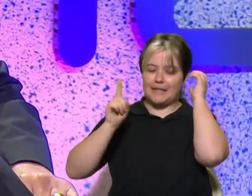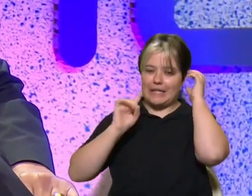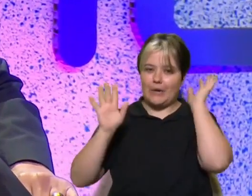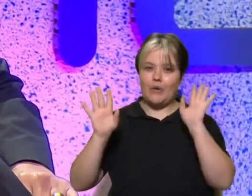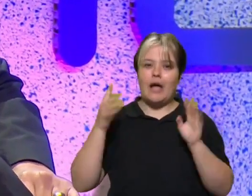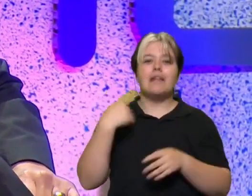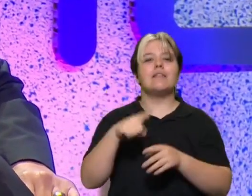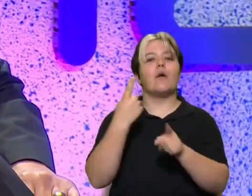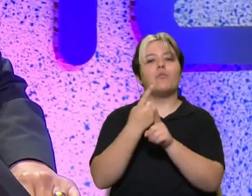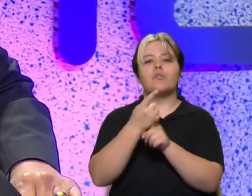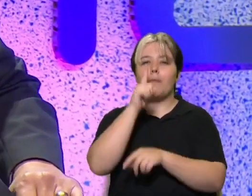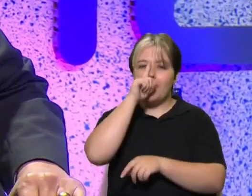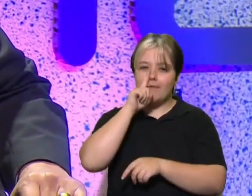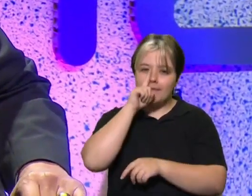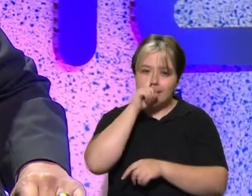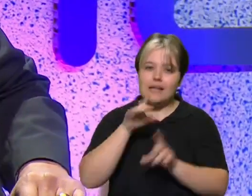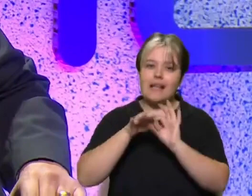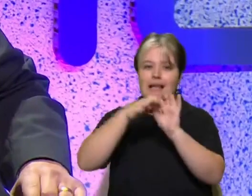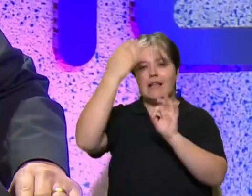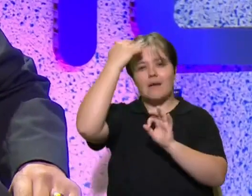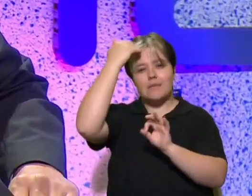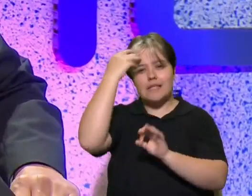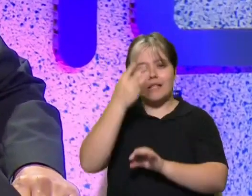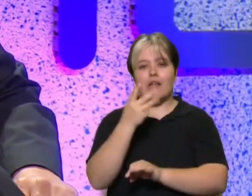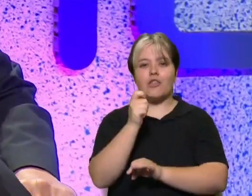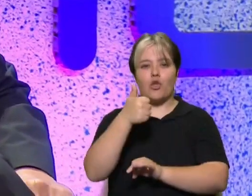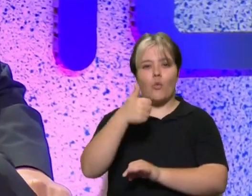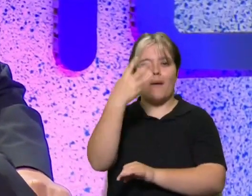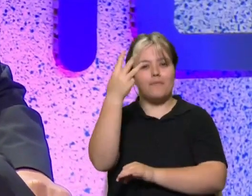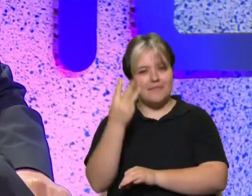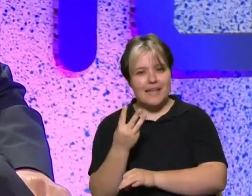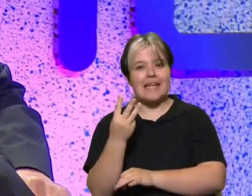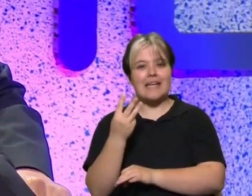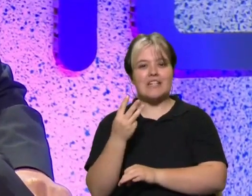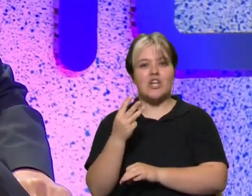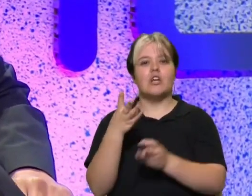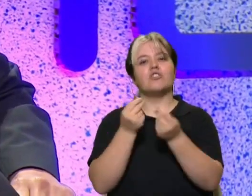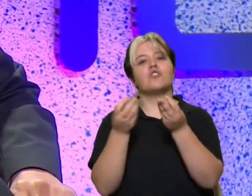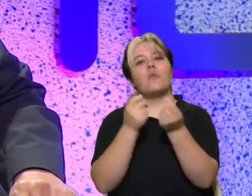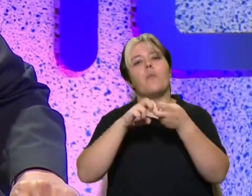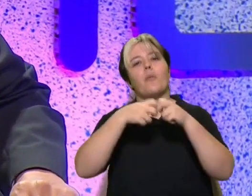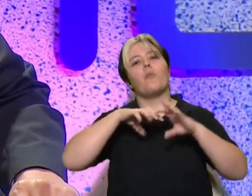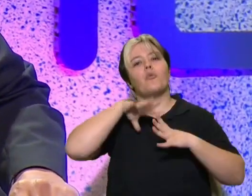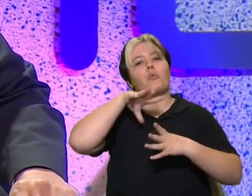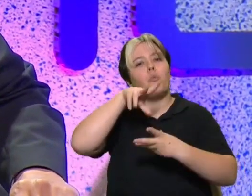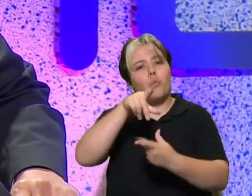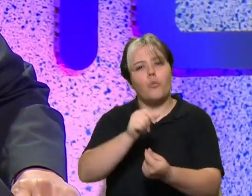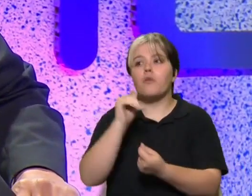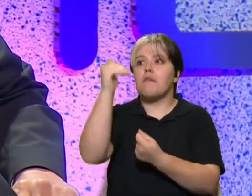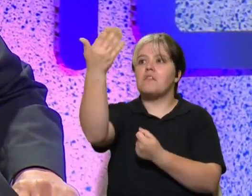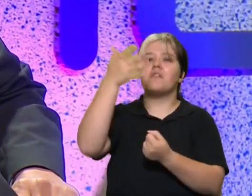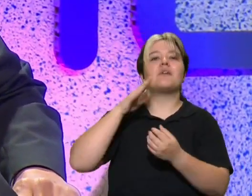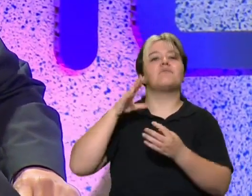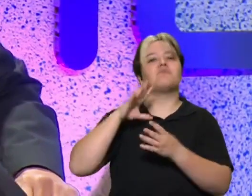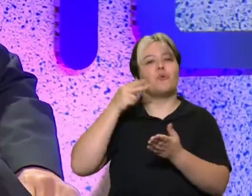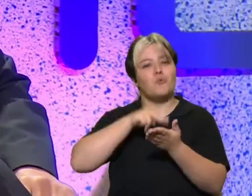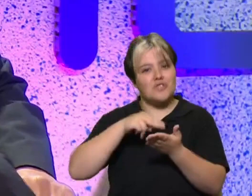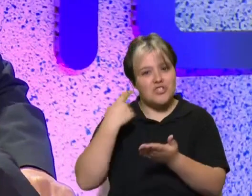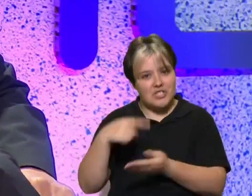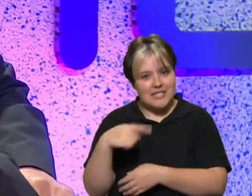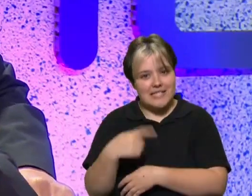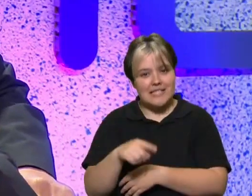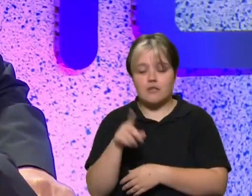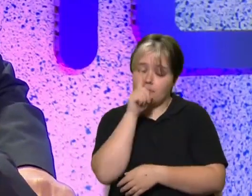to not listen to the noise, the fraud, the Web